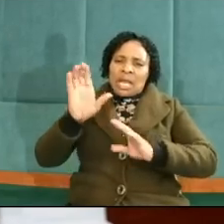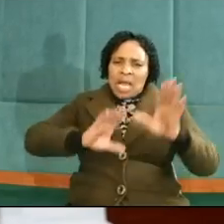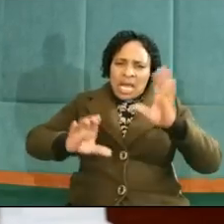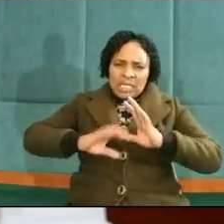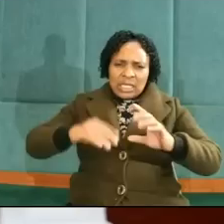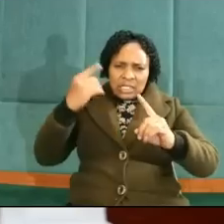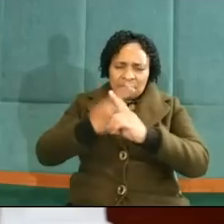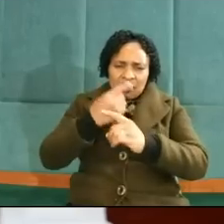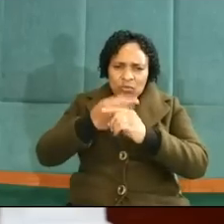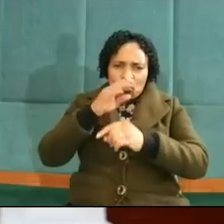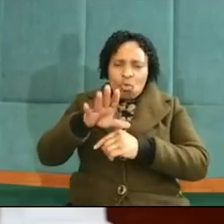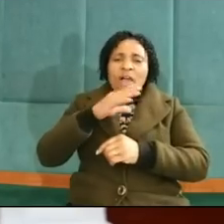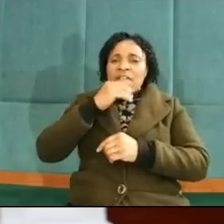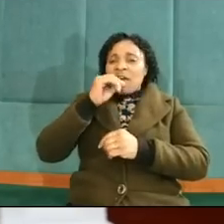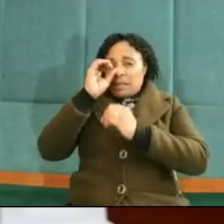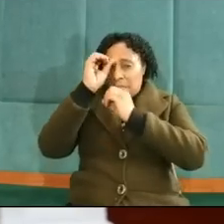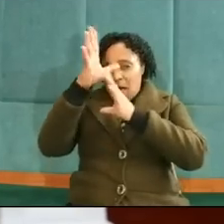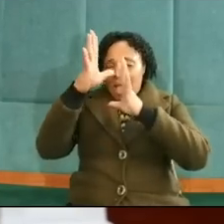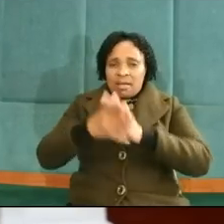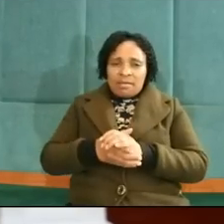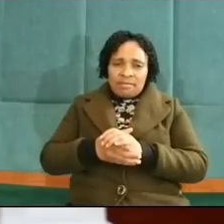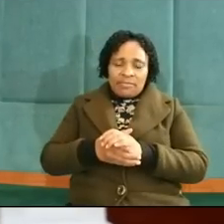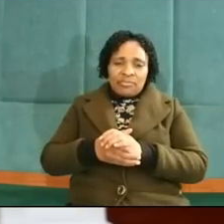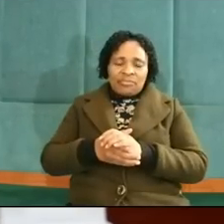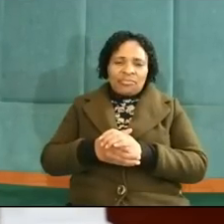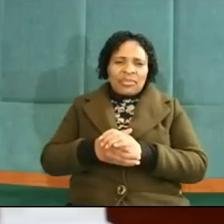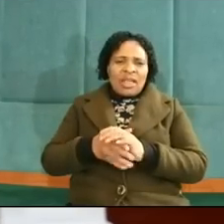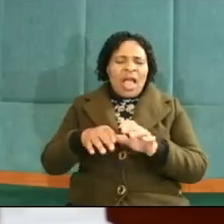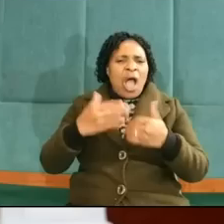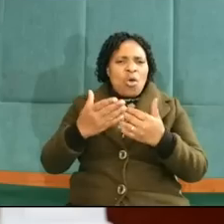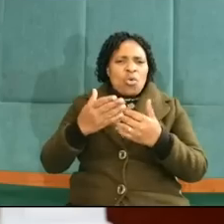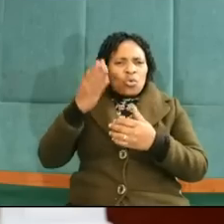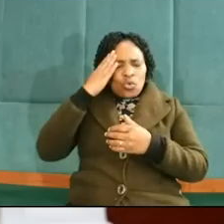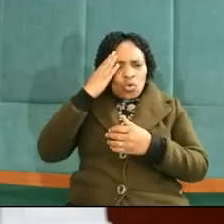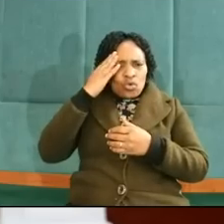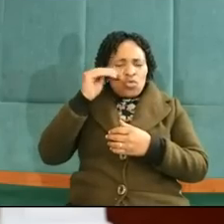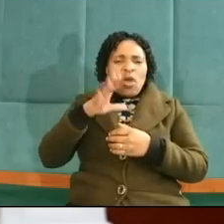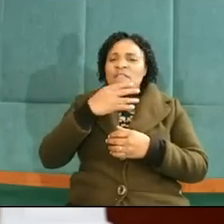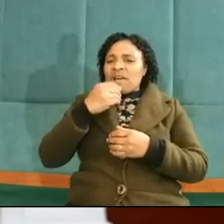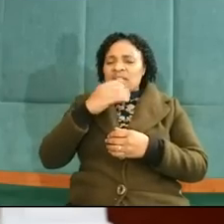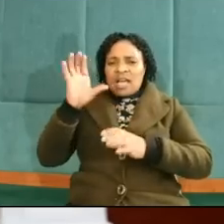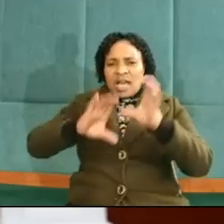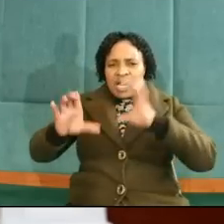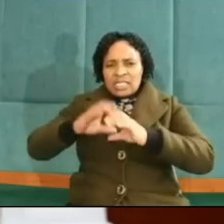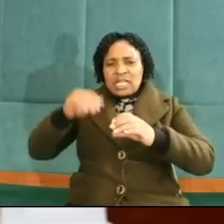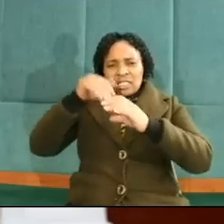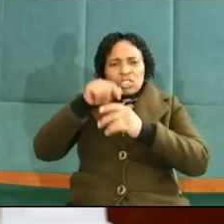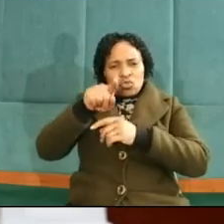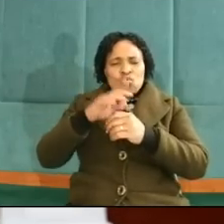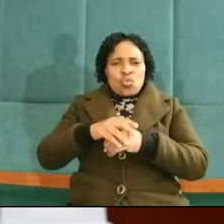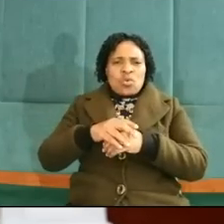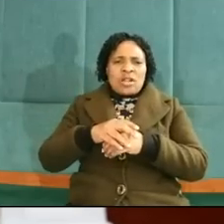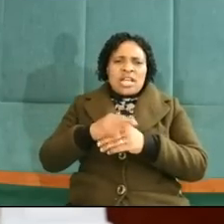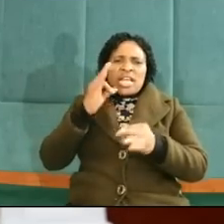your daddy's? How is it that none of your father's character have rubbed off on you?